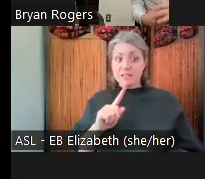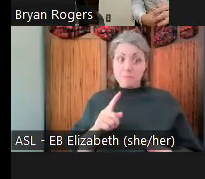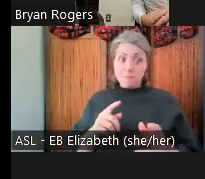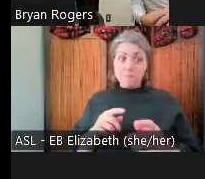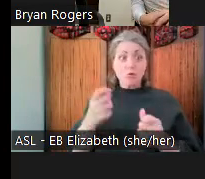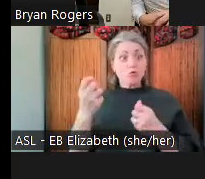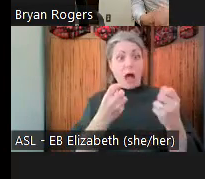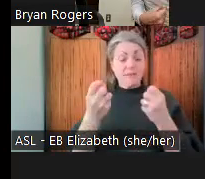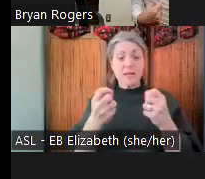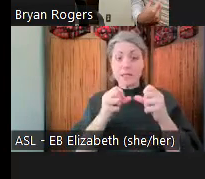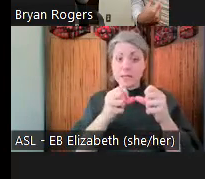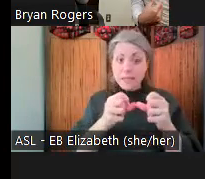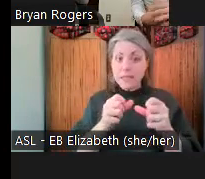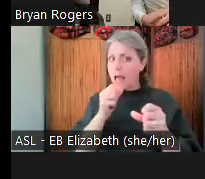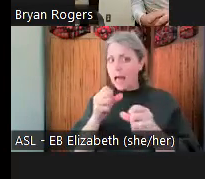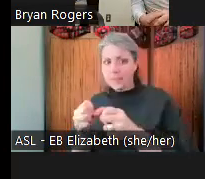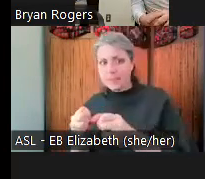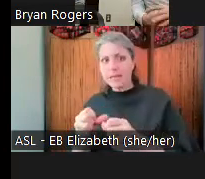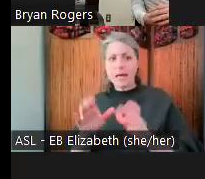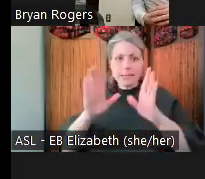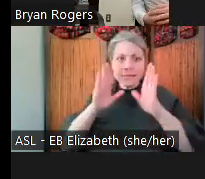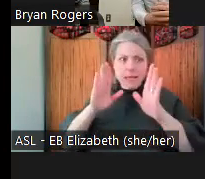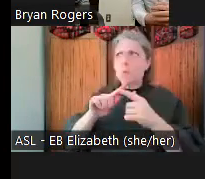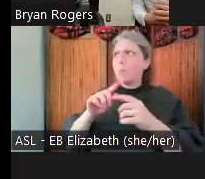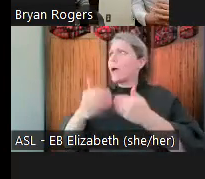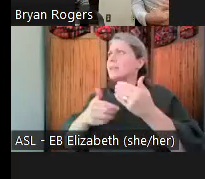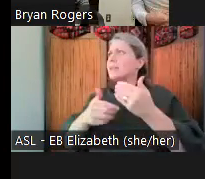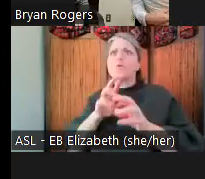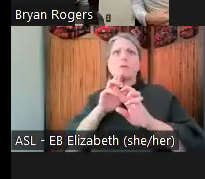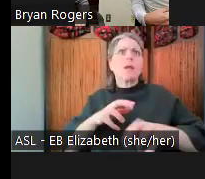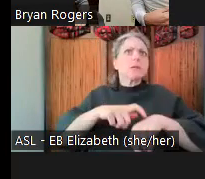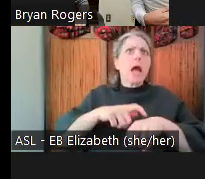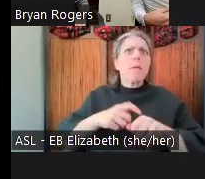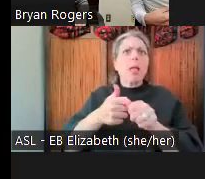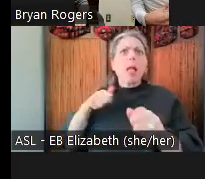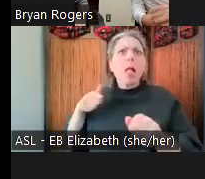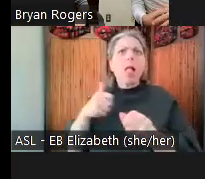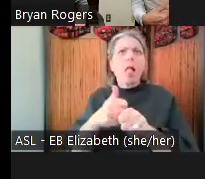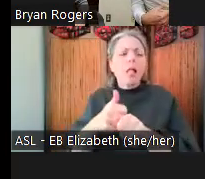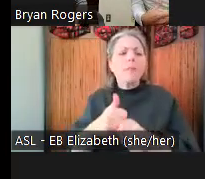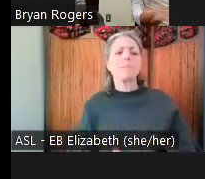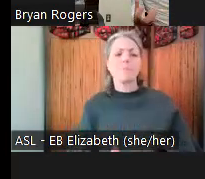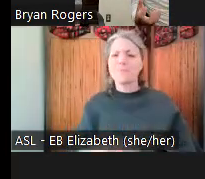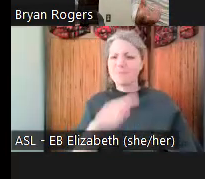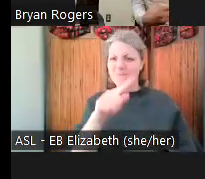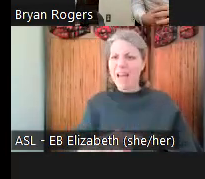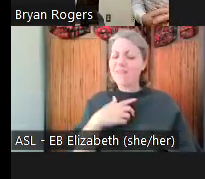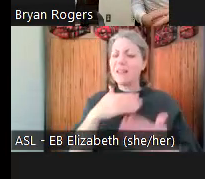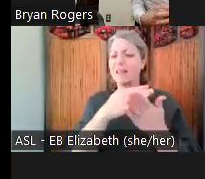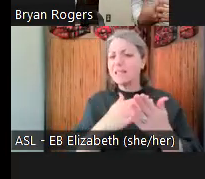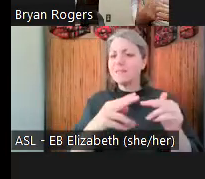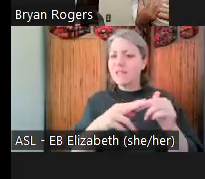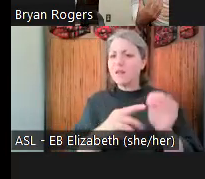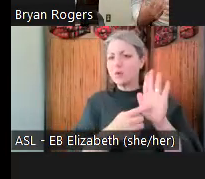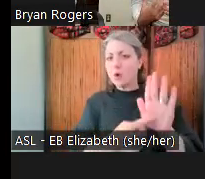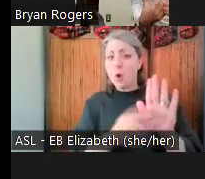So what that assessment is basically a list of slides that show you figures or shapes, and the